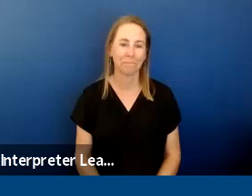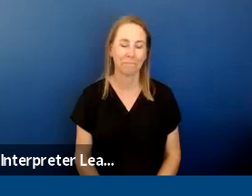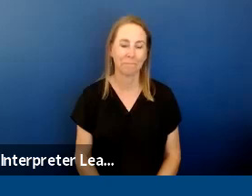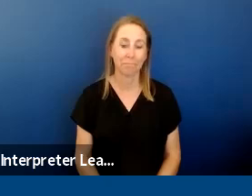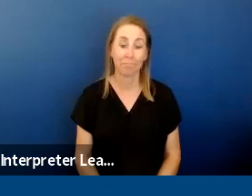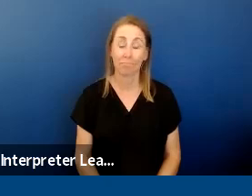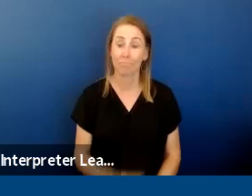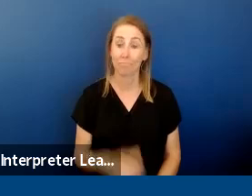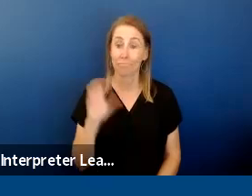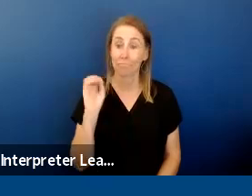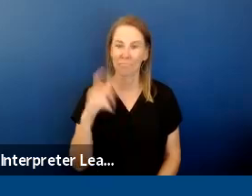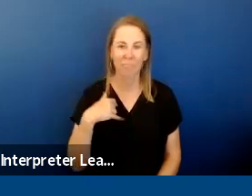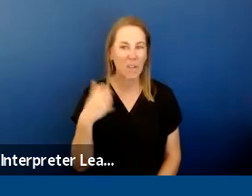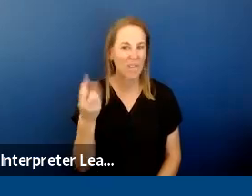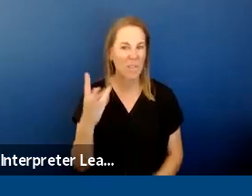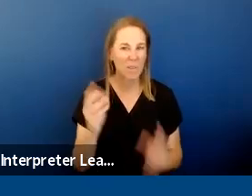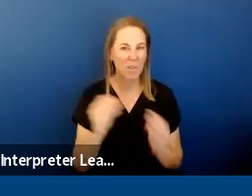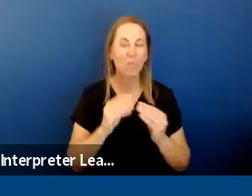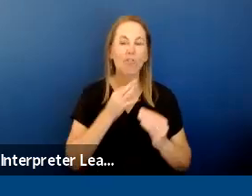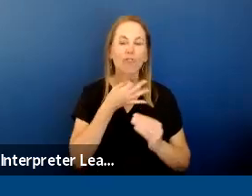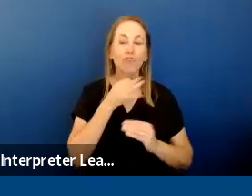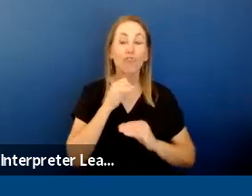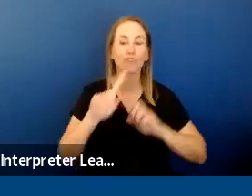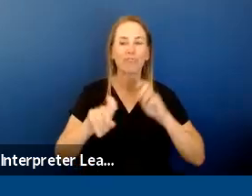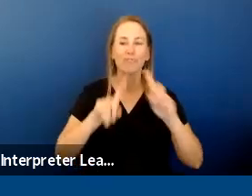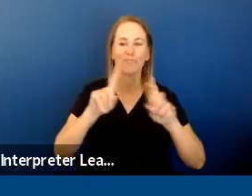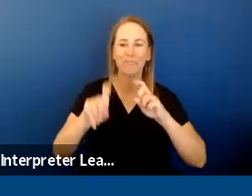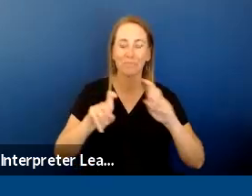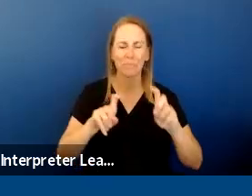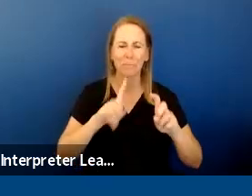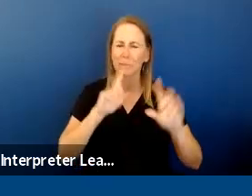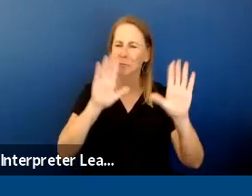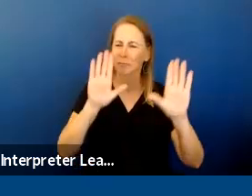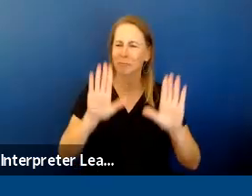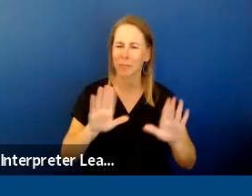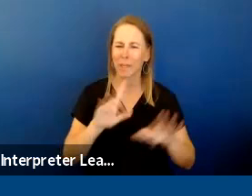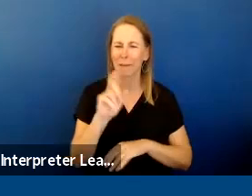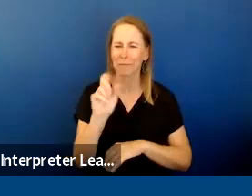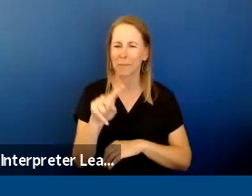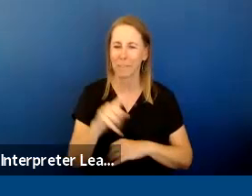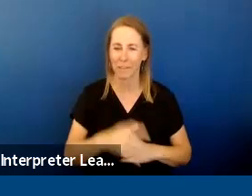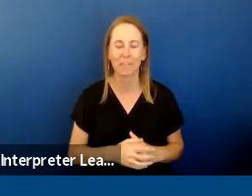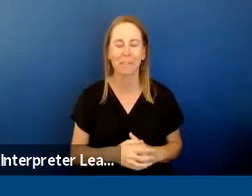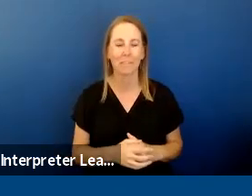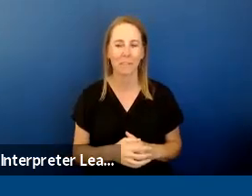All right, we've got a couple more questions coming in. These are great.